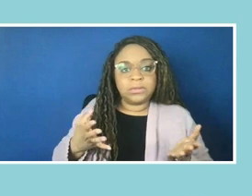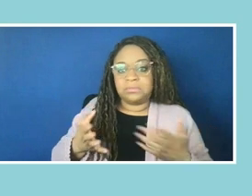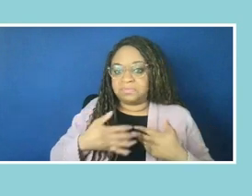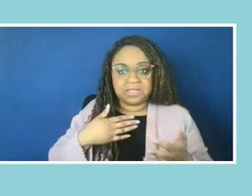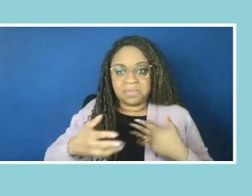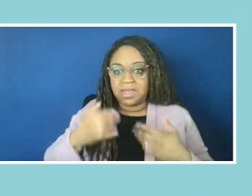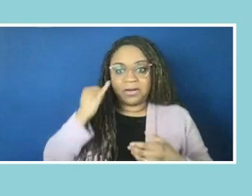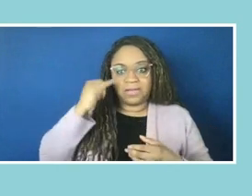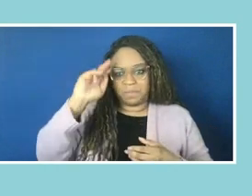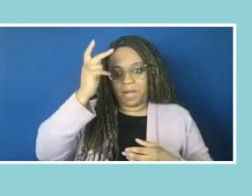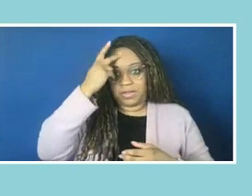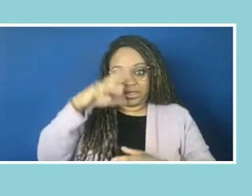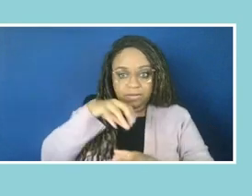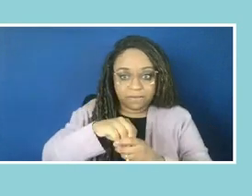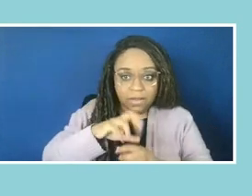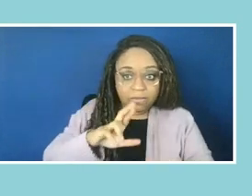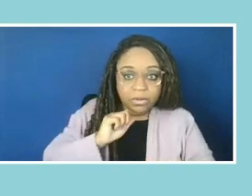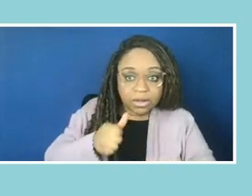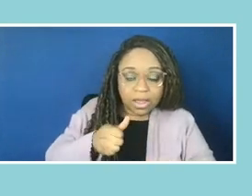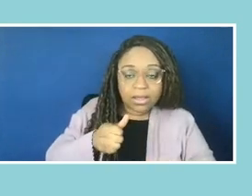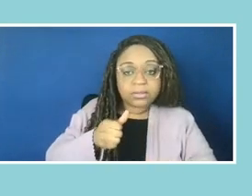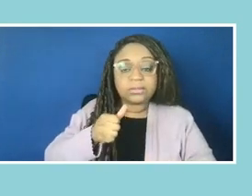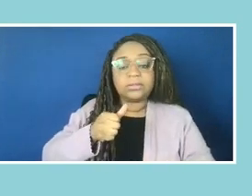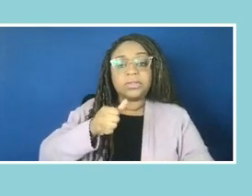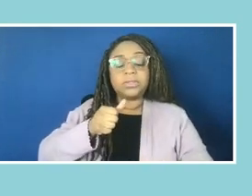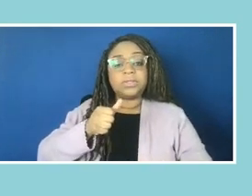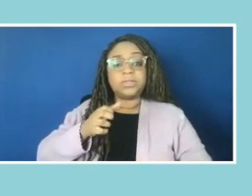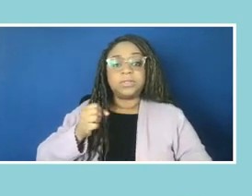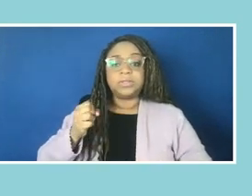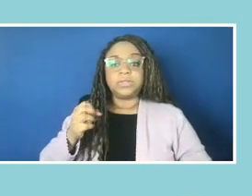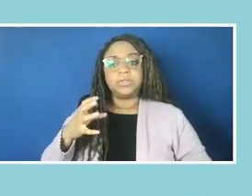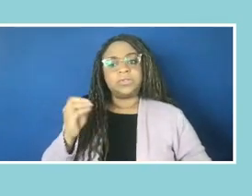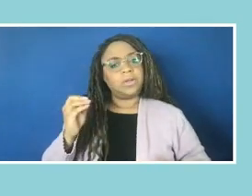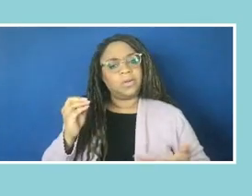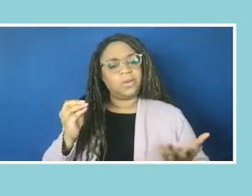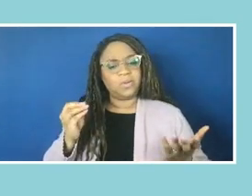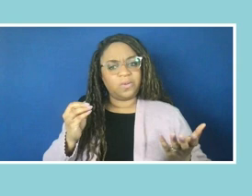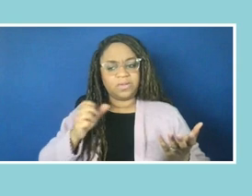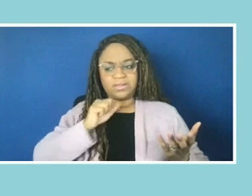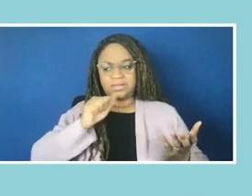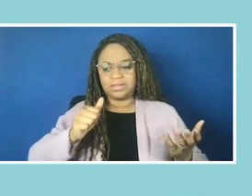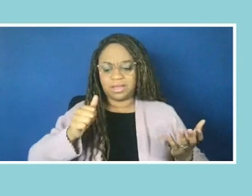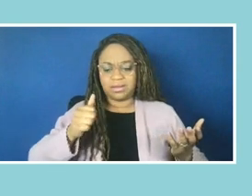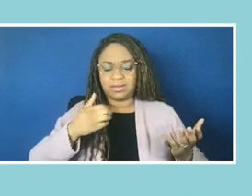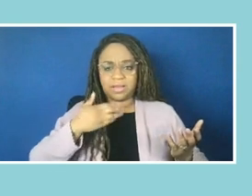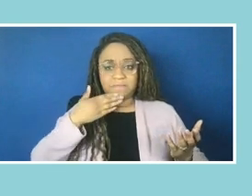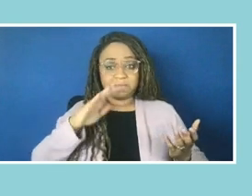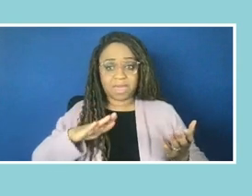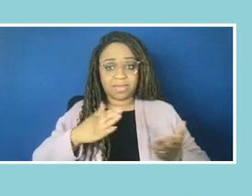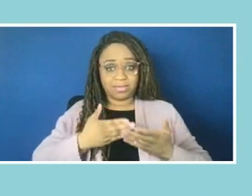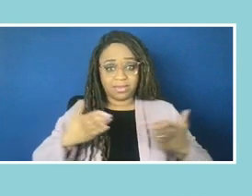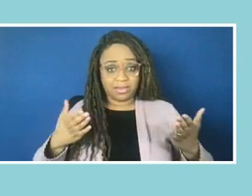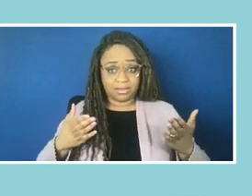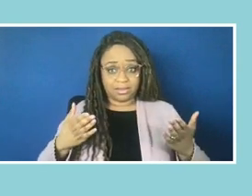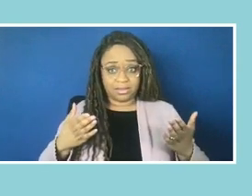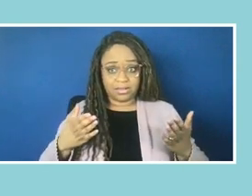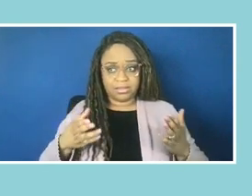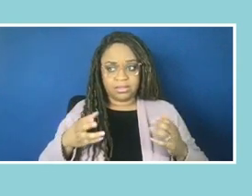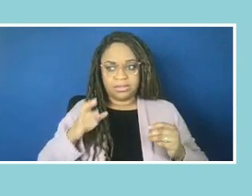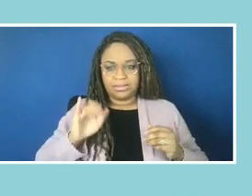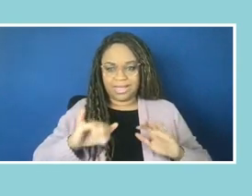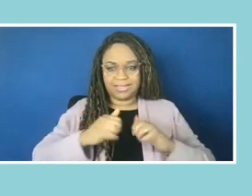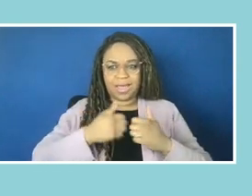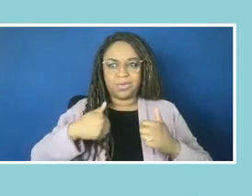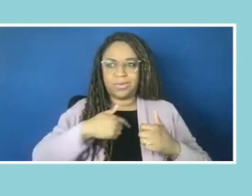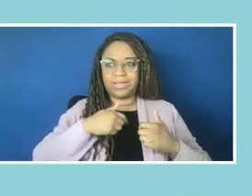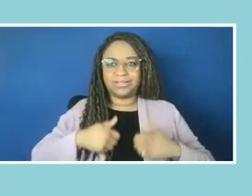not. So it is not a bad thing. It is what we do. It is how we survive. It's